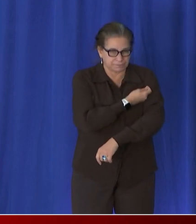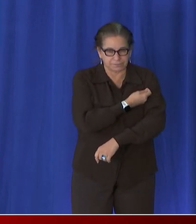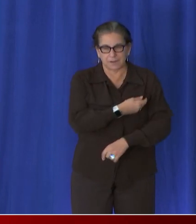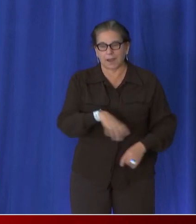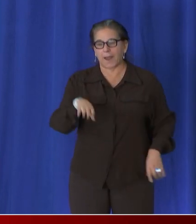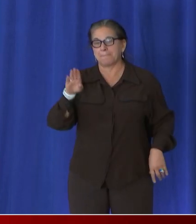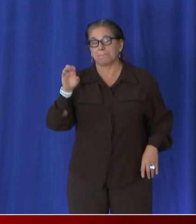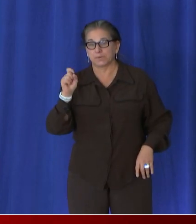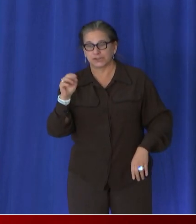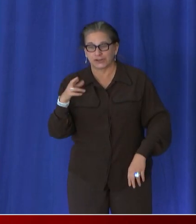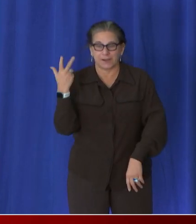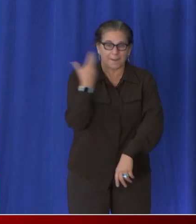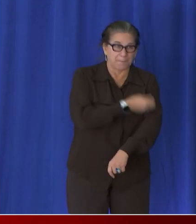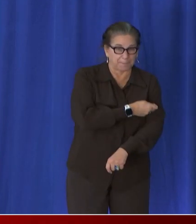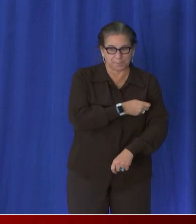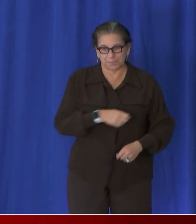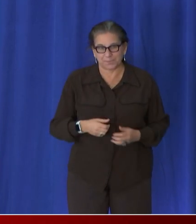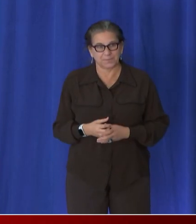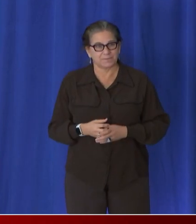Thank you, Madam Mayor. Good morning.